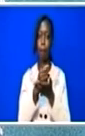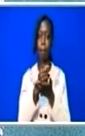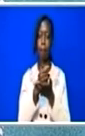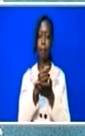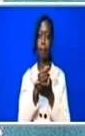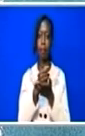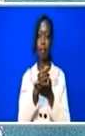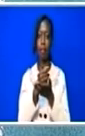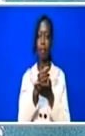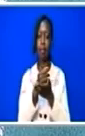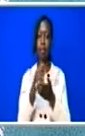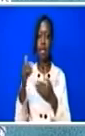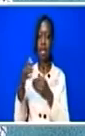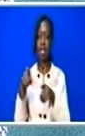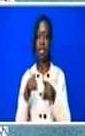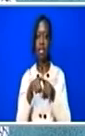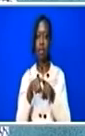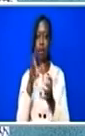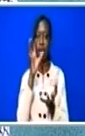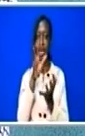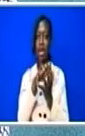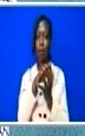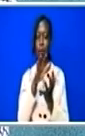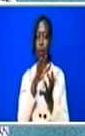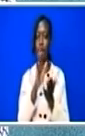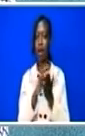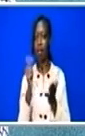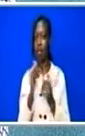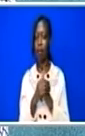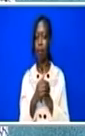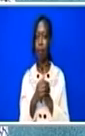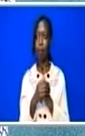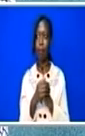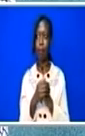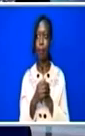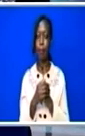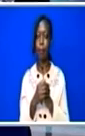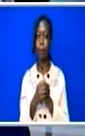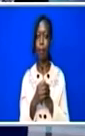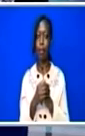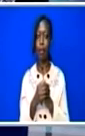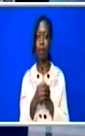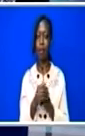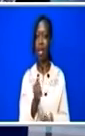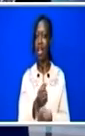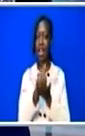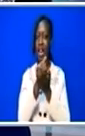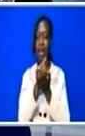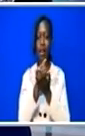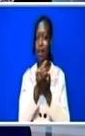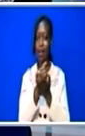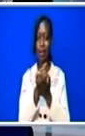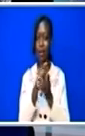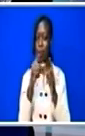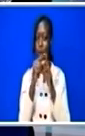animals like hippopotamus and the rest, buoyancy. Now, this word is a Okay. word of caution Yes. in